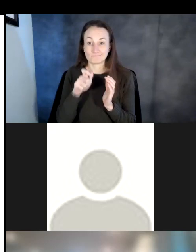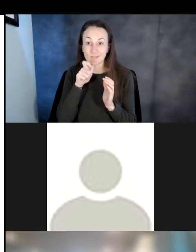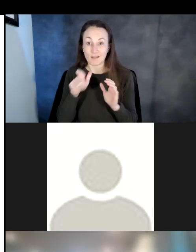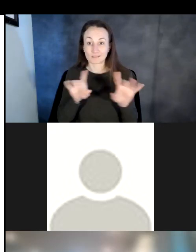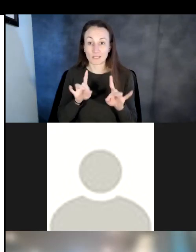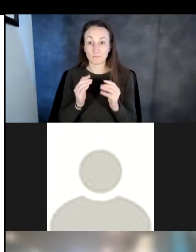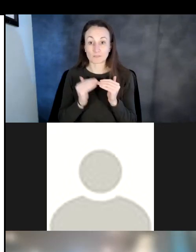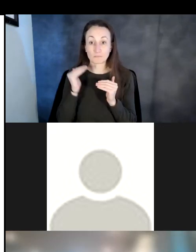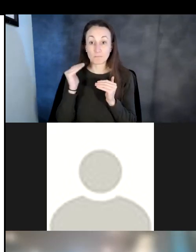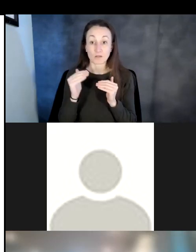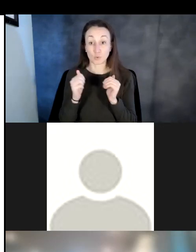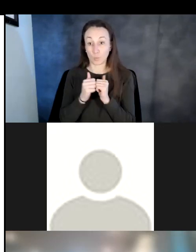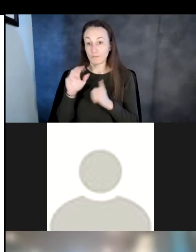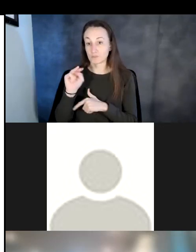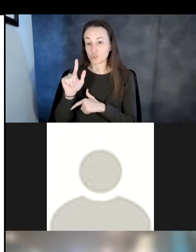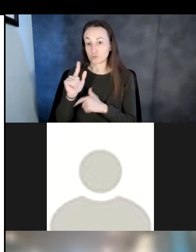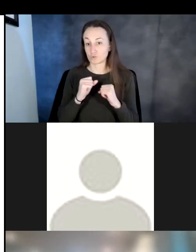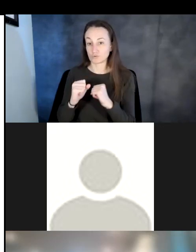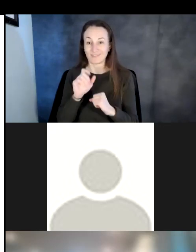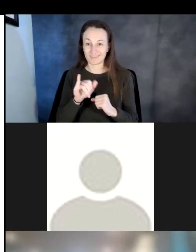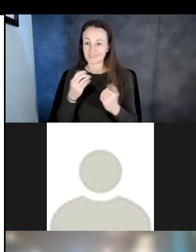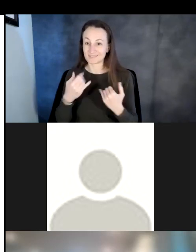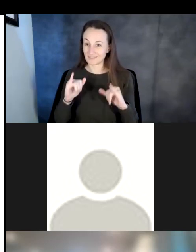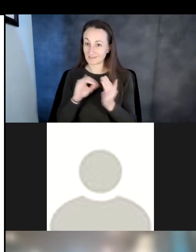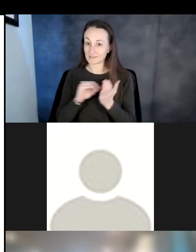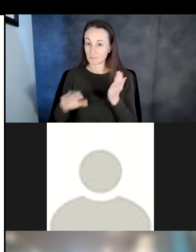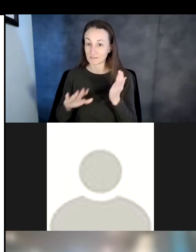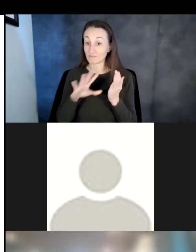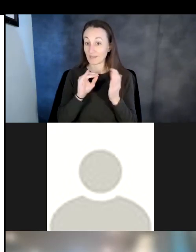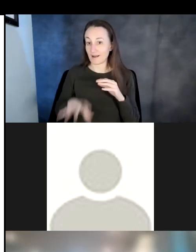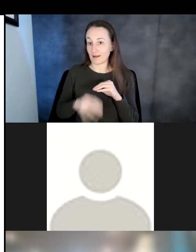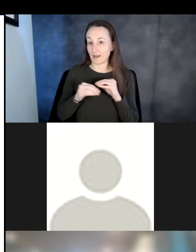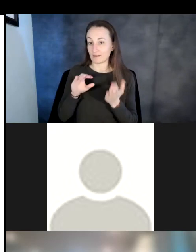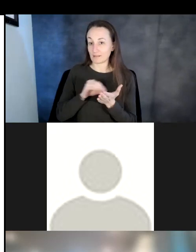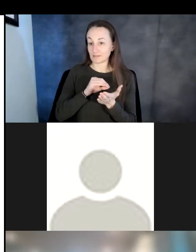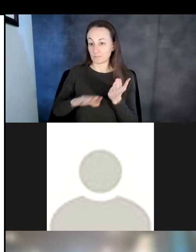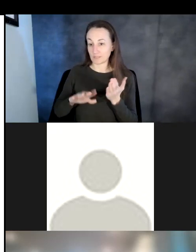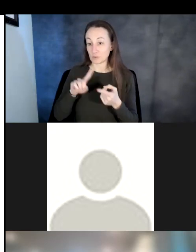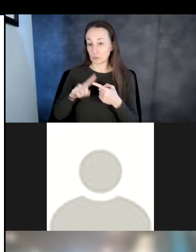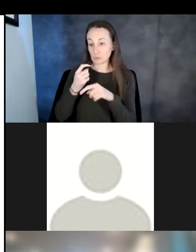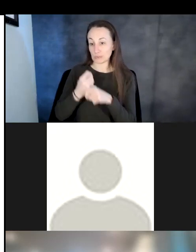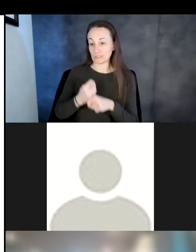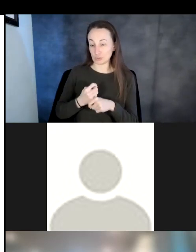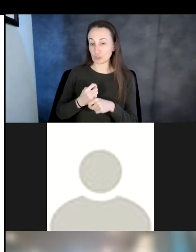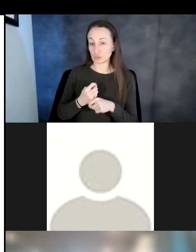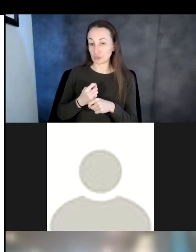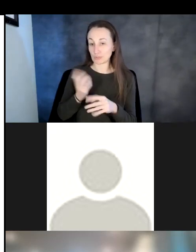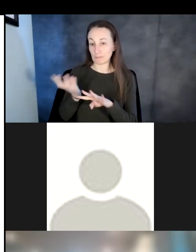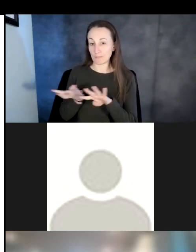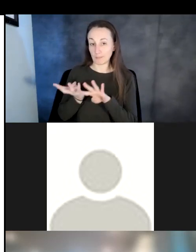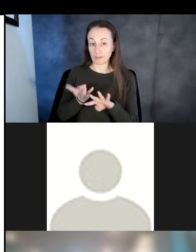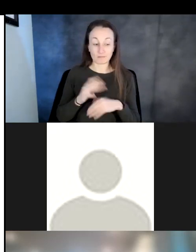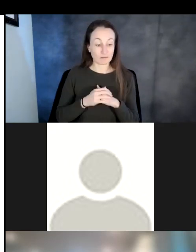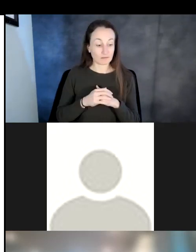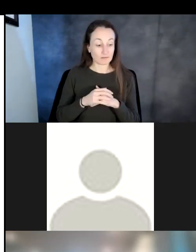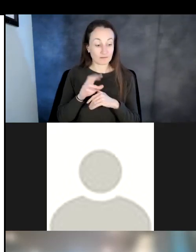strategy, this is still quite expensive. And it's an added expense relative to the traditional pipeline. And so